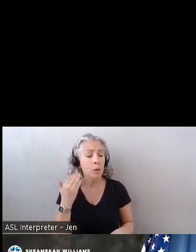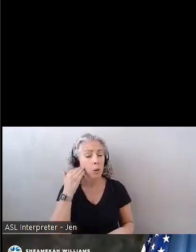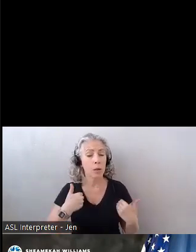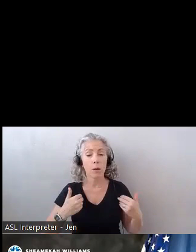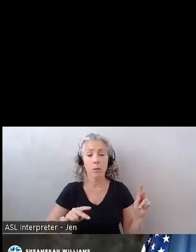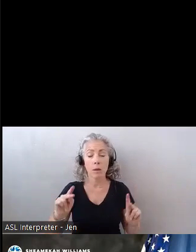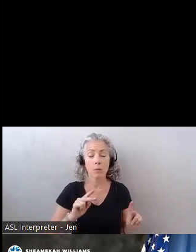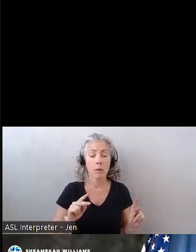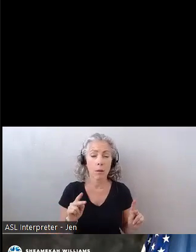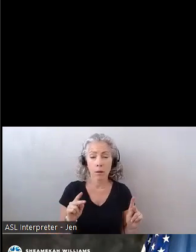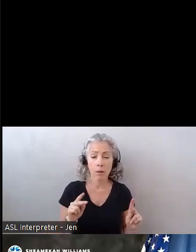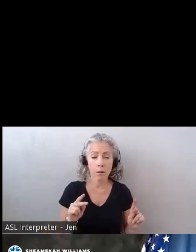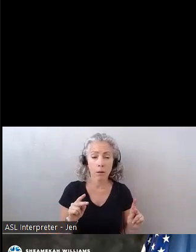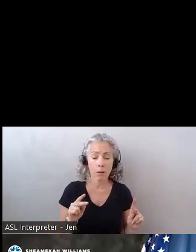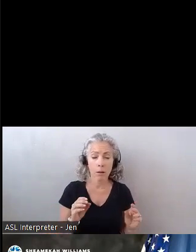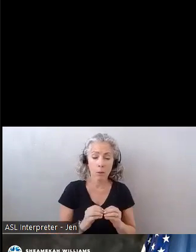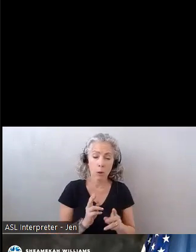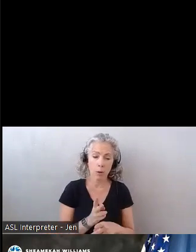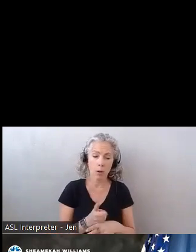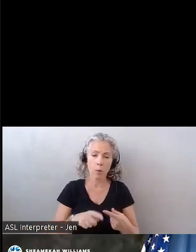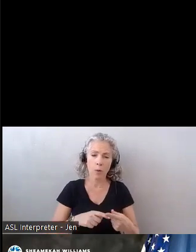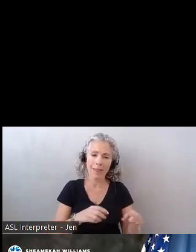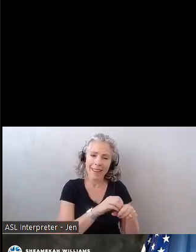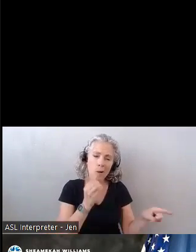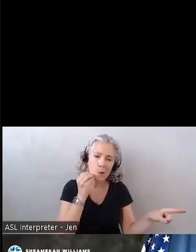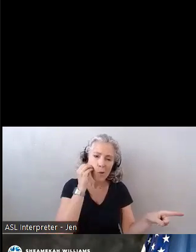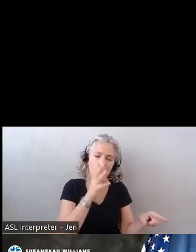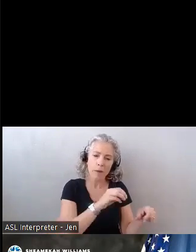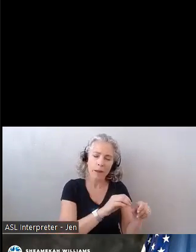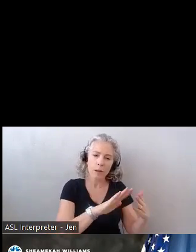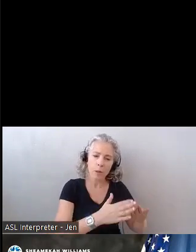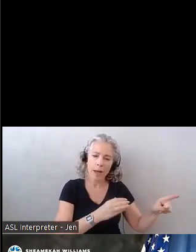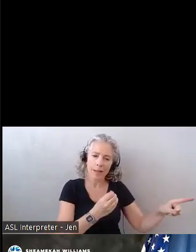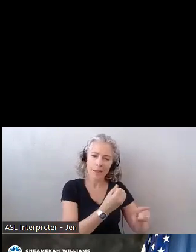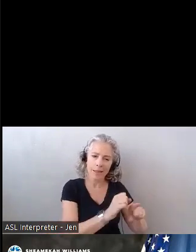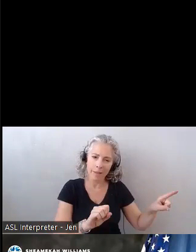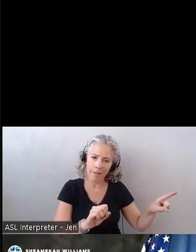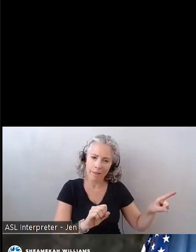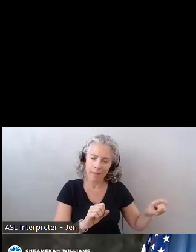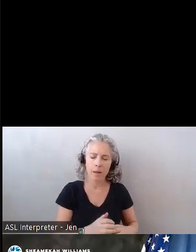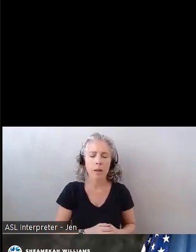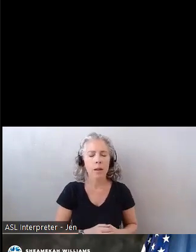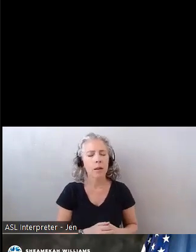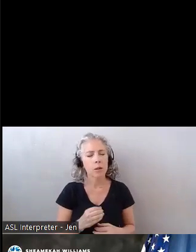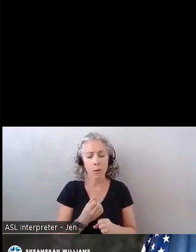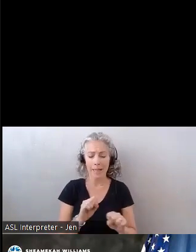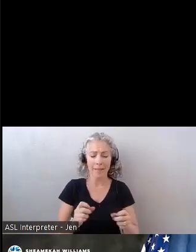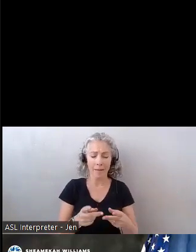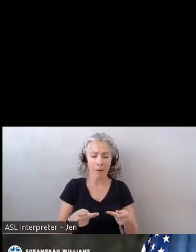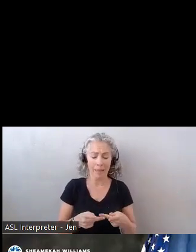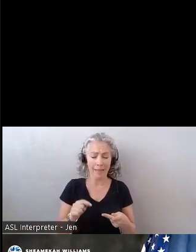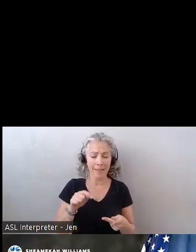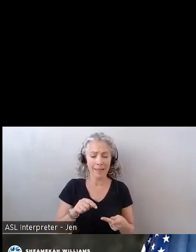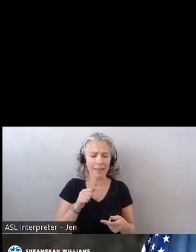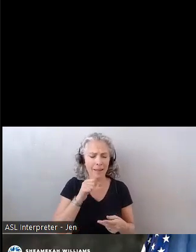are more productive when they're at home in their community and they're safe. And so really when we look at a safe place to be, it's really not